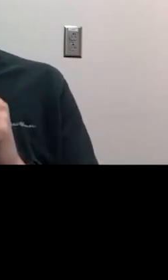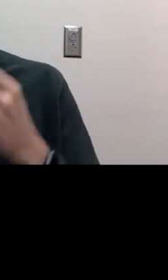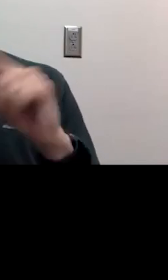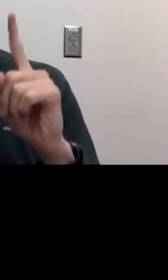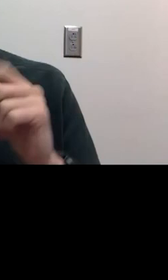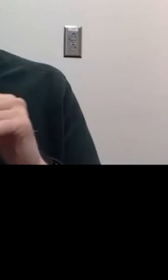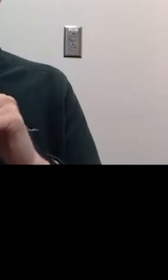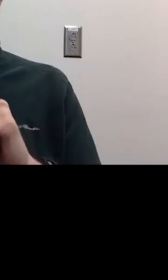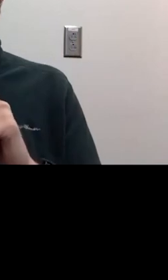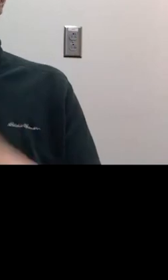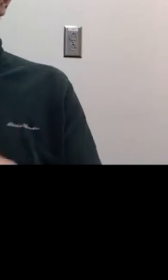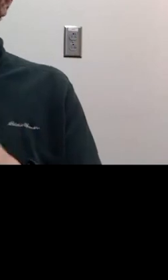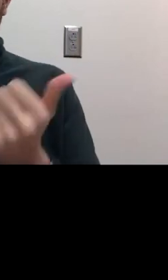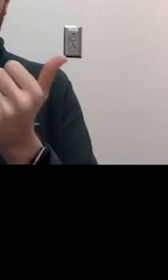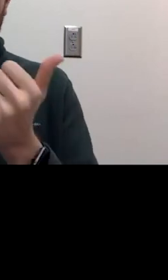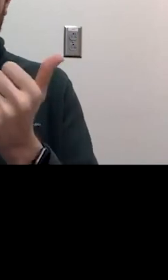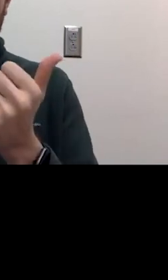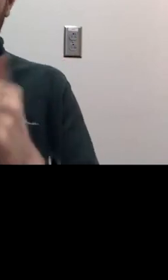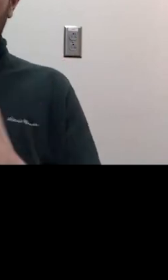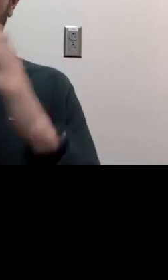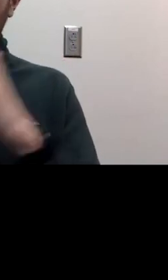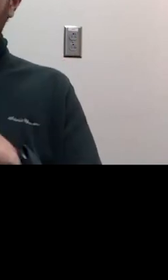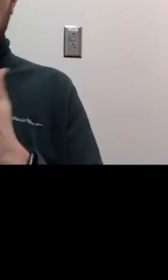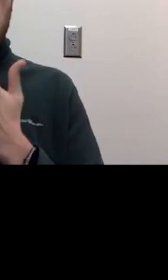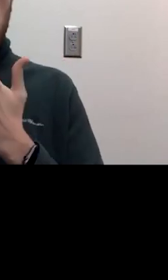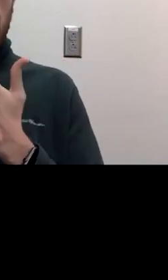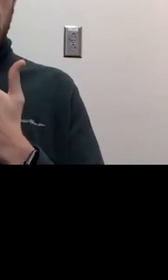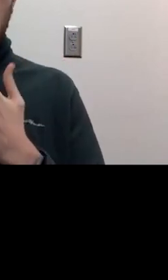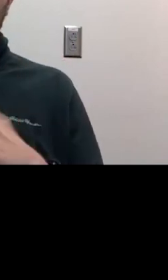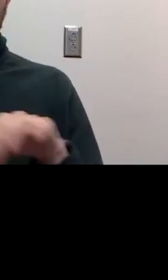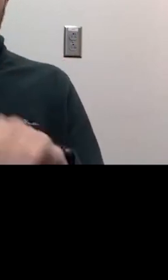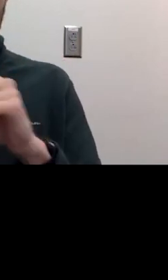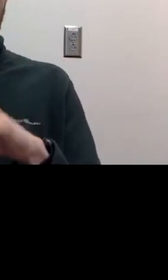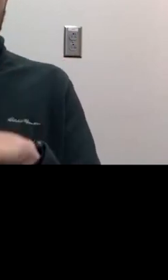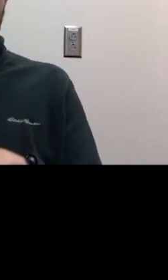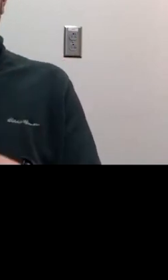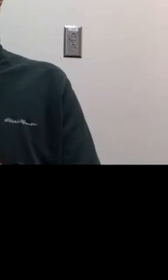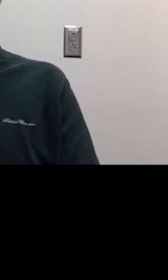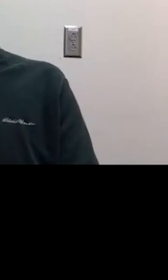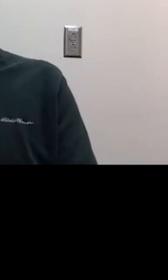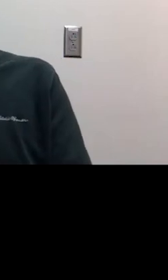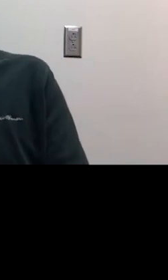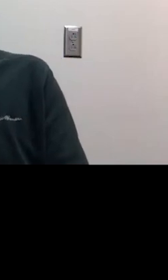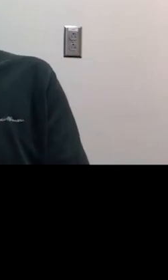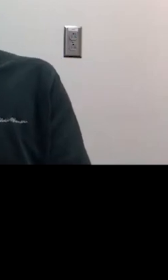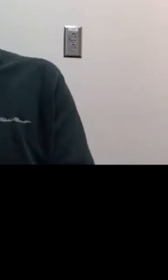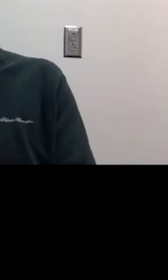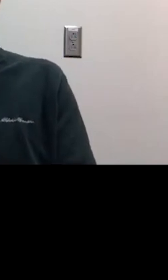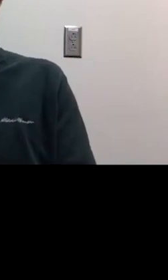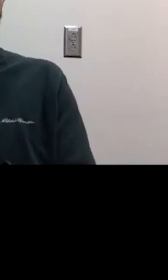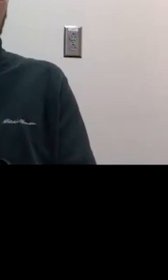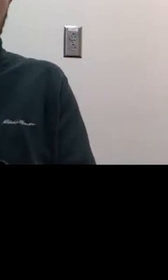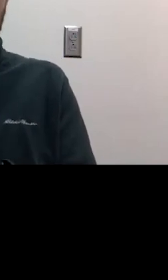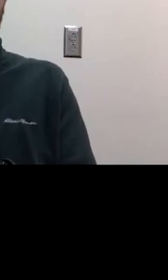get providers to take these kinds of programs up? I probably do a little bit more of that on the implementation side, because once they've made a decision to do something,